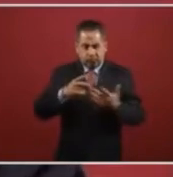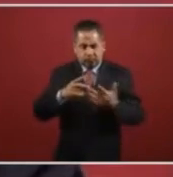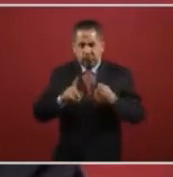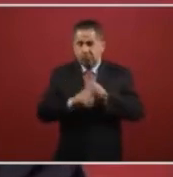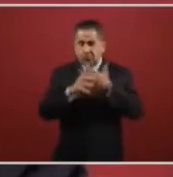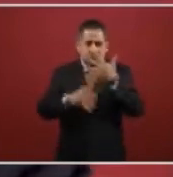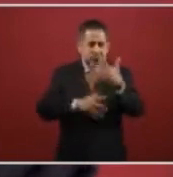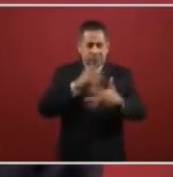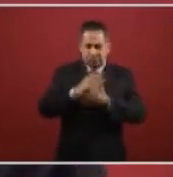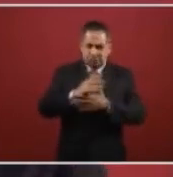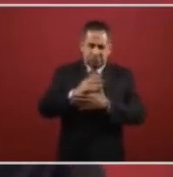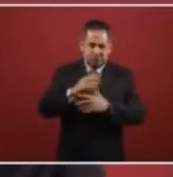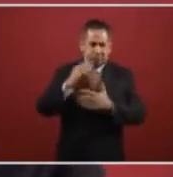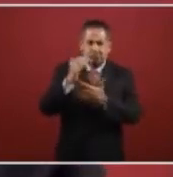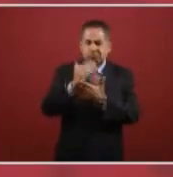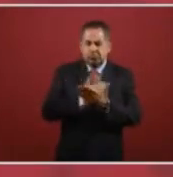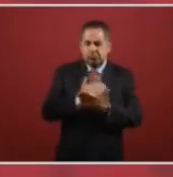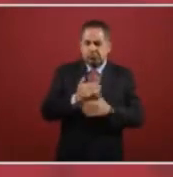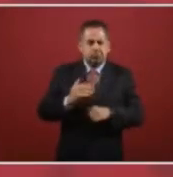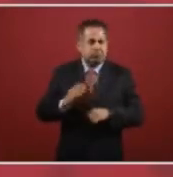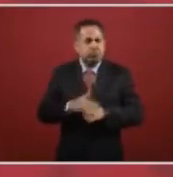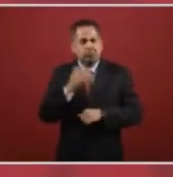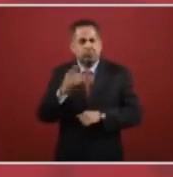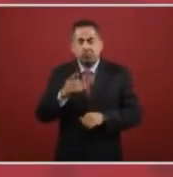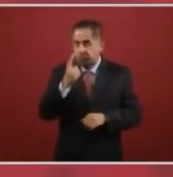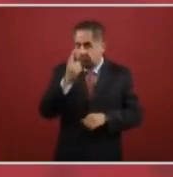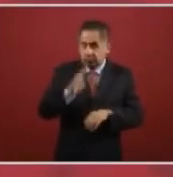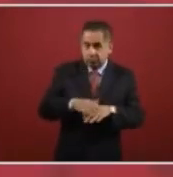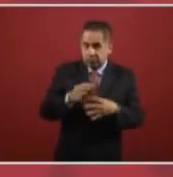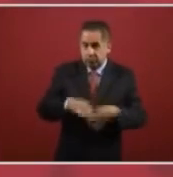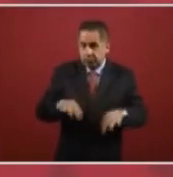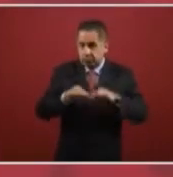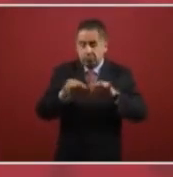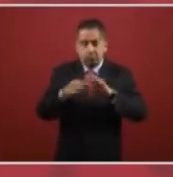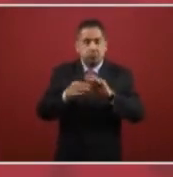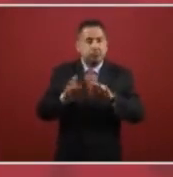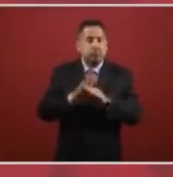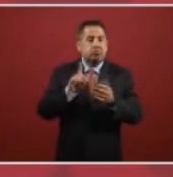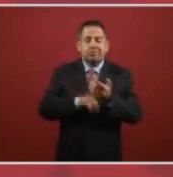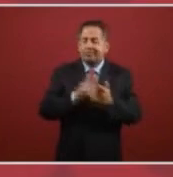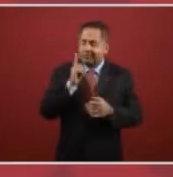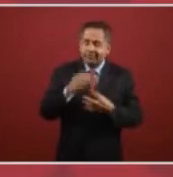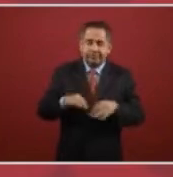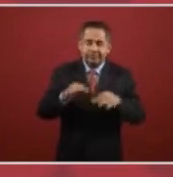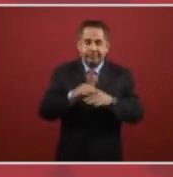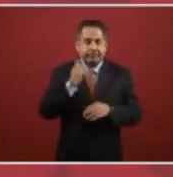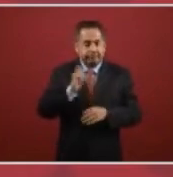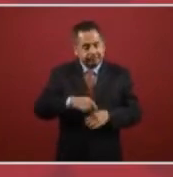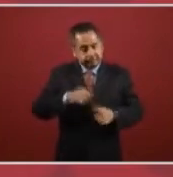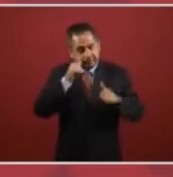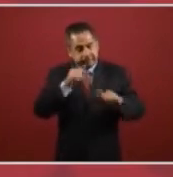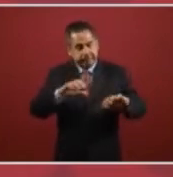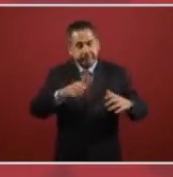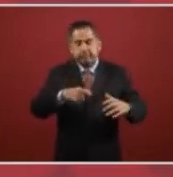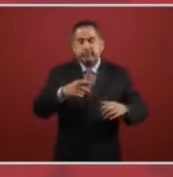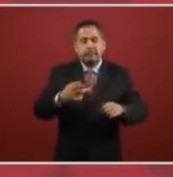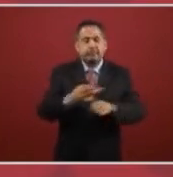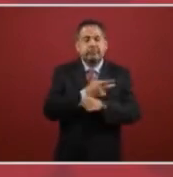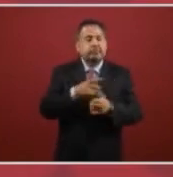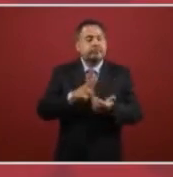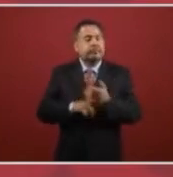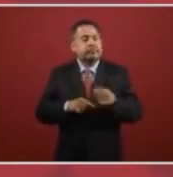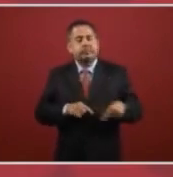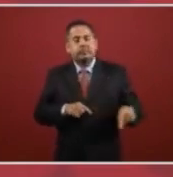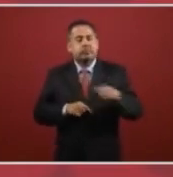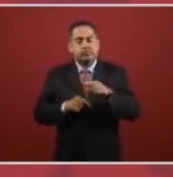we will lower the incidence of violence. Because the most important thing of all is to attend